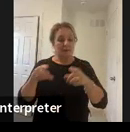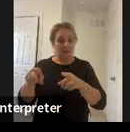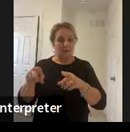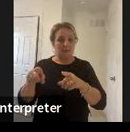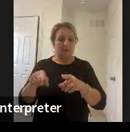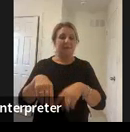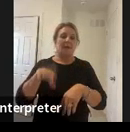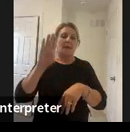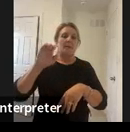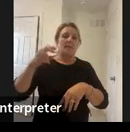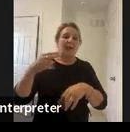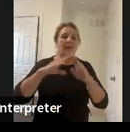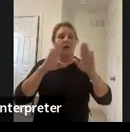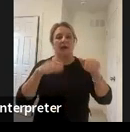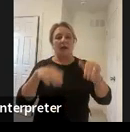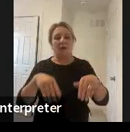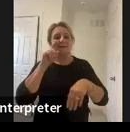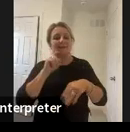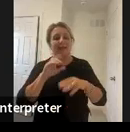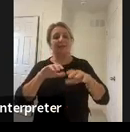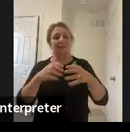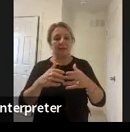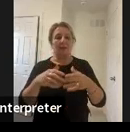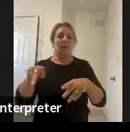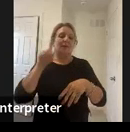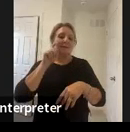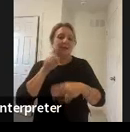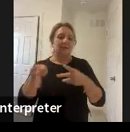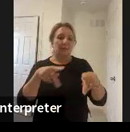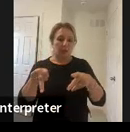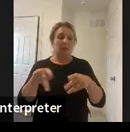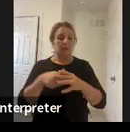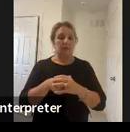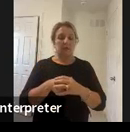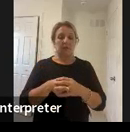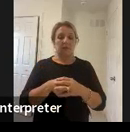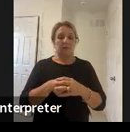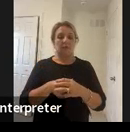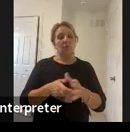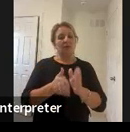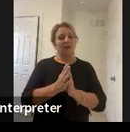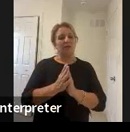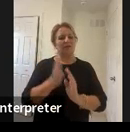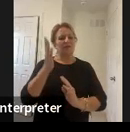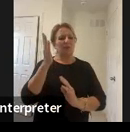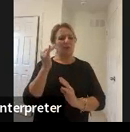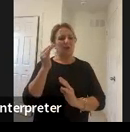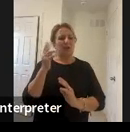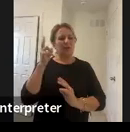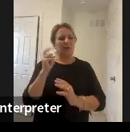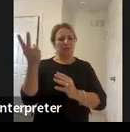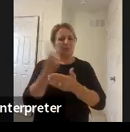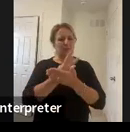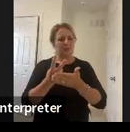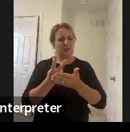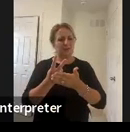a bathhouse, sex club, or sex party. Now, you might ask why you've heard the 2-week time frame